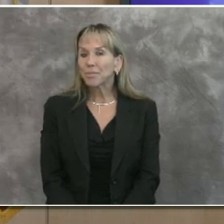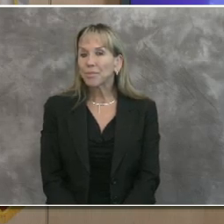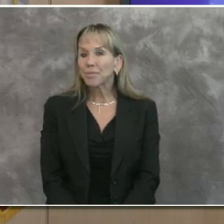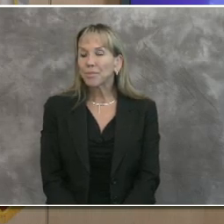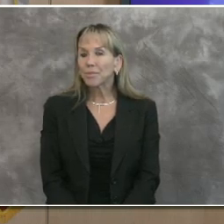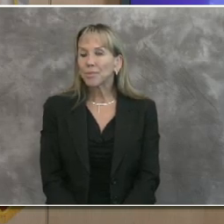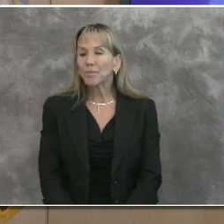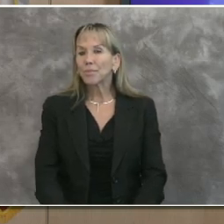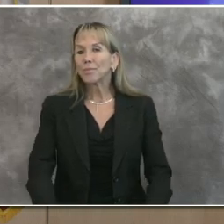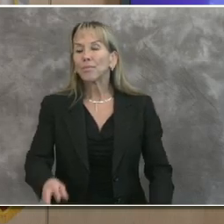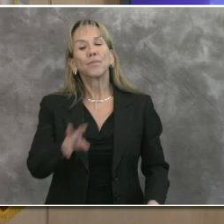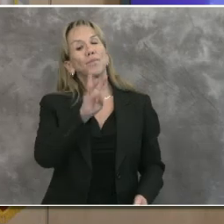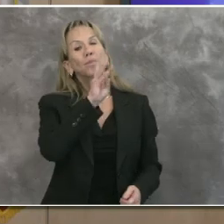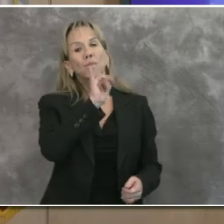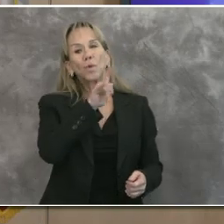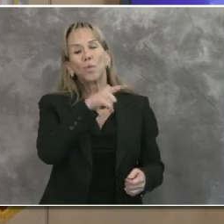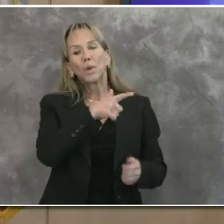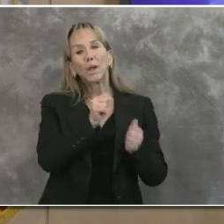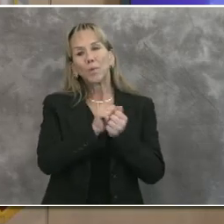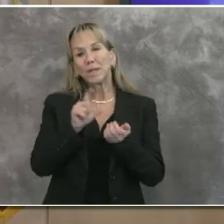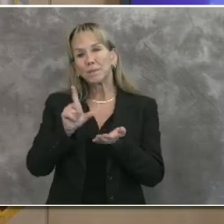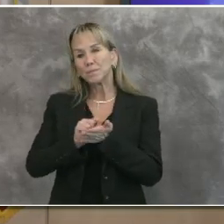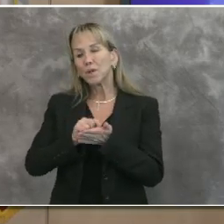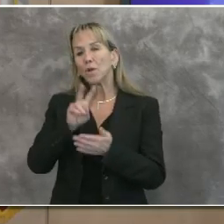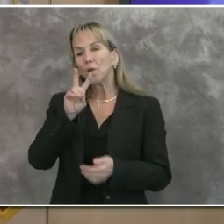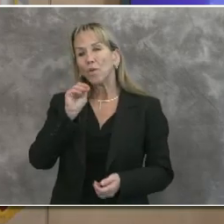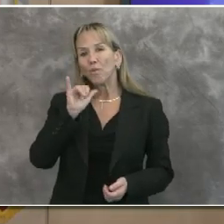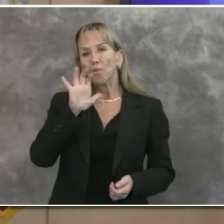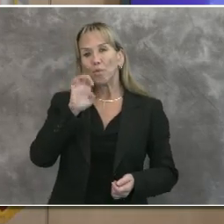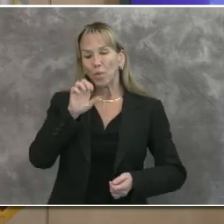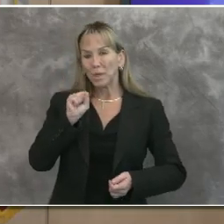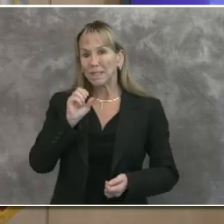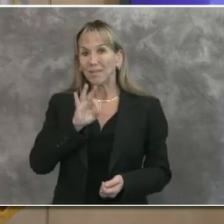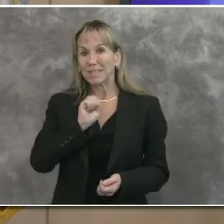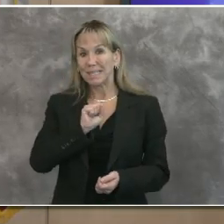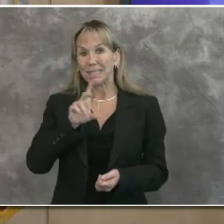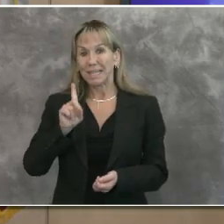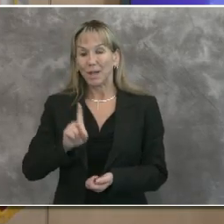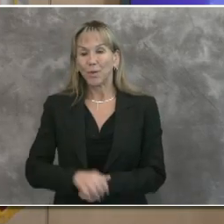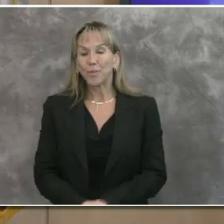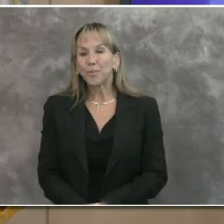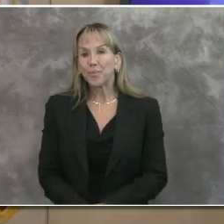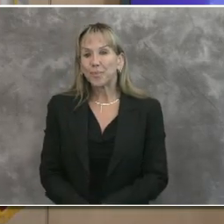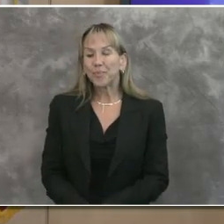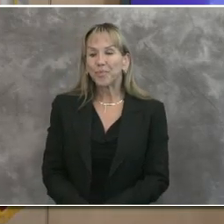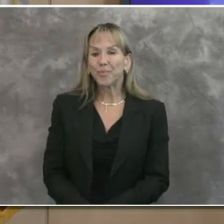Will Huntsberry with Voice of San Diego, please state your question.